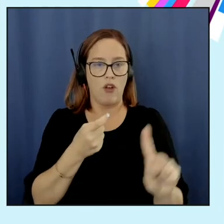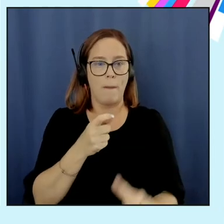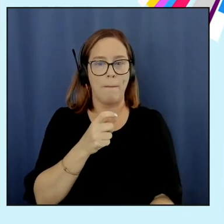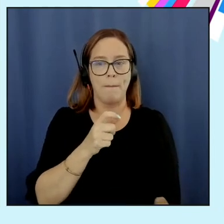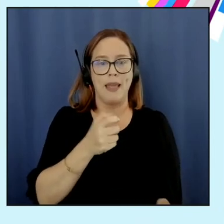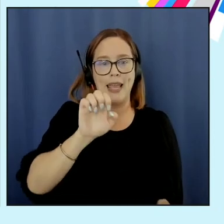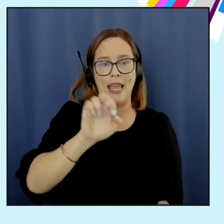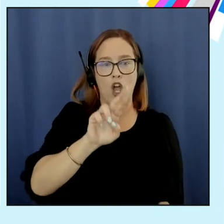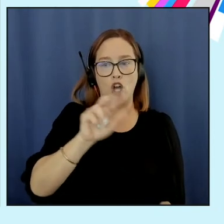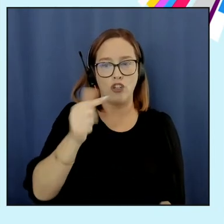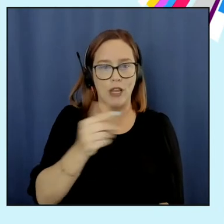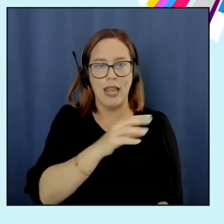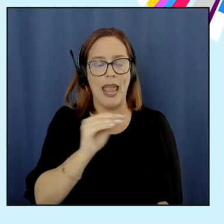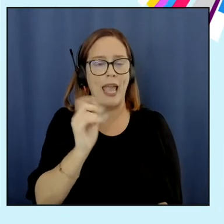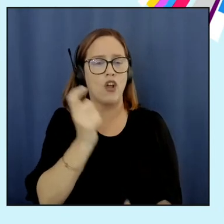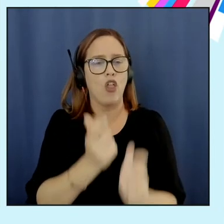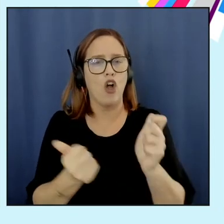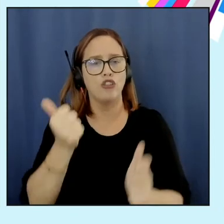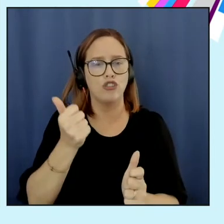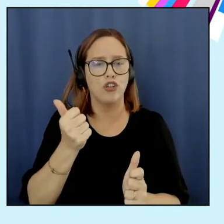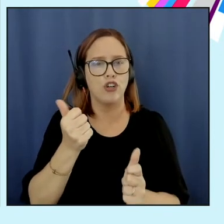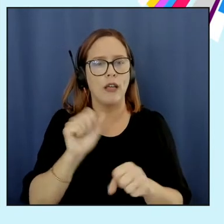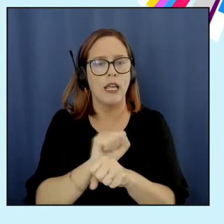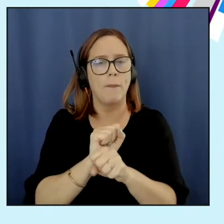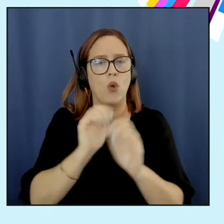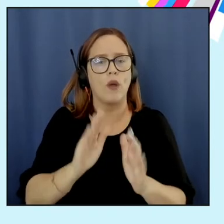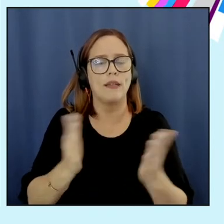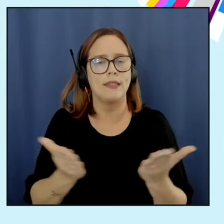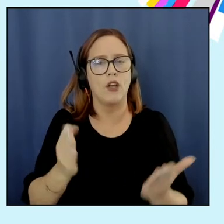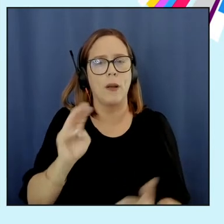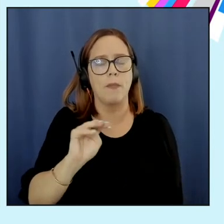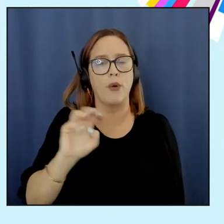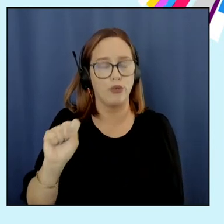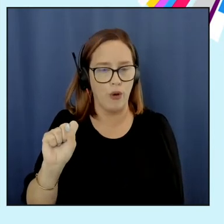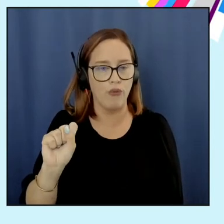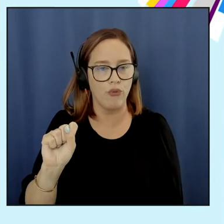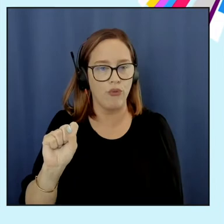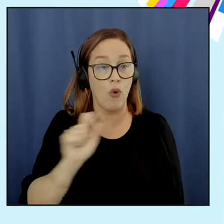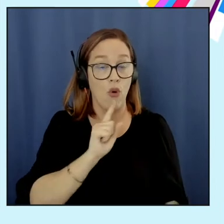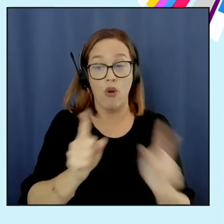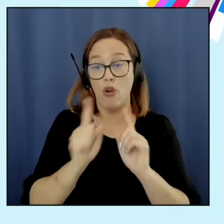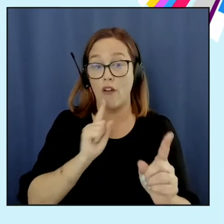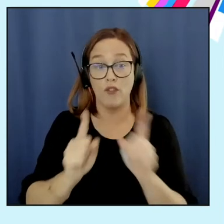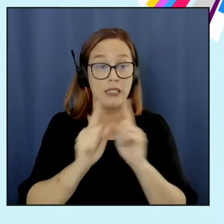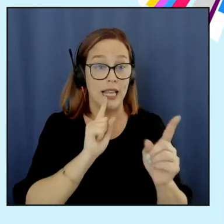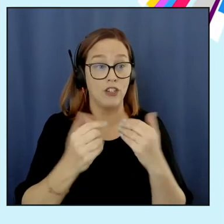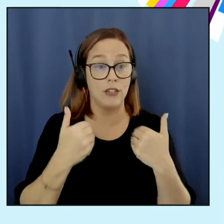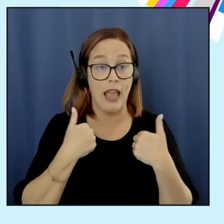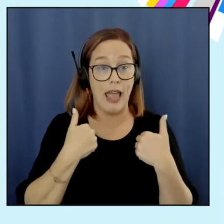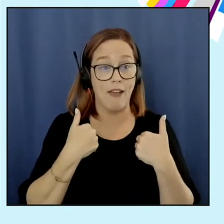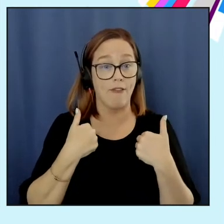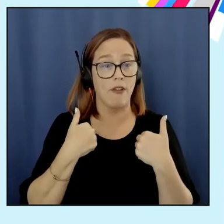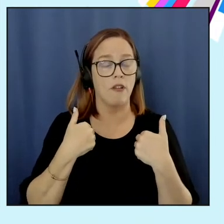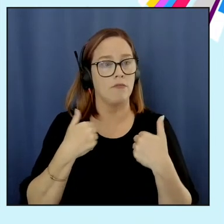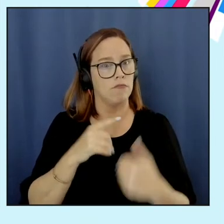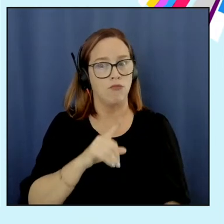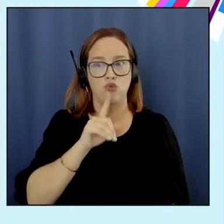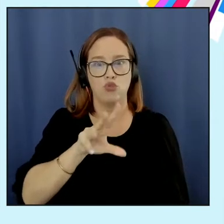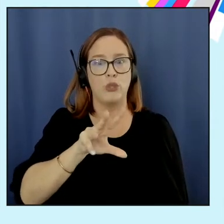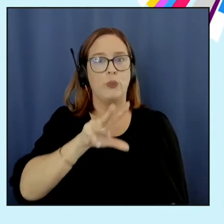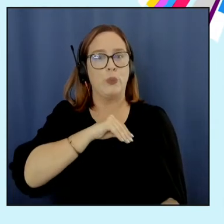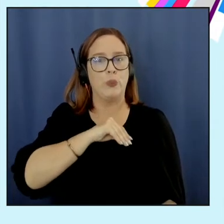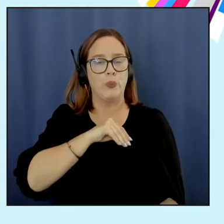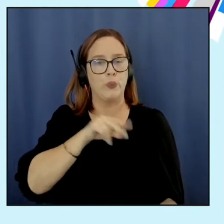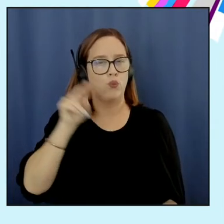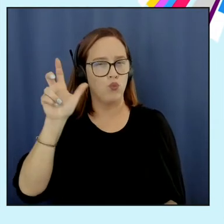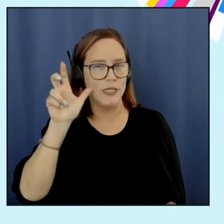larger employees at Microsoft here. The conversations were really well received, and people were left